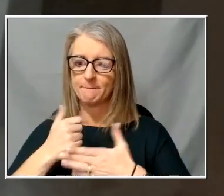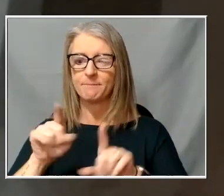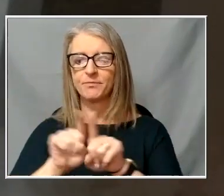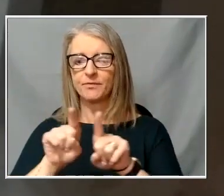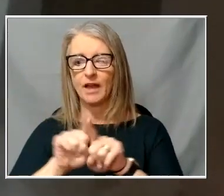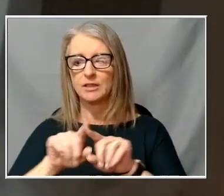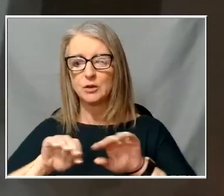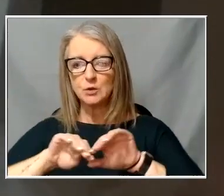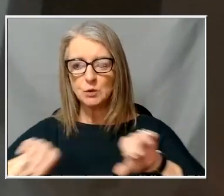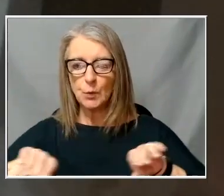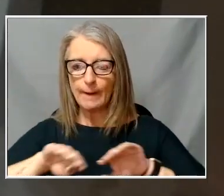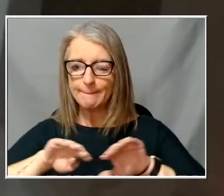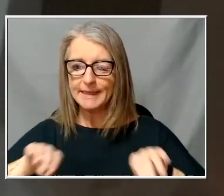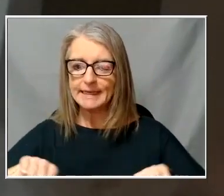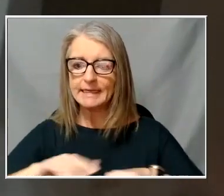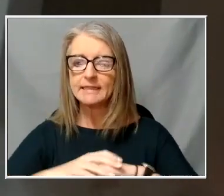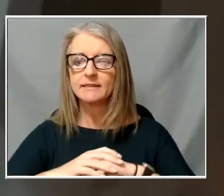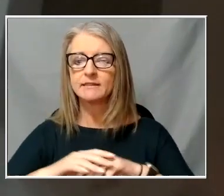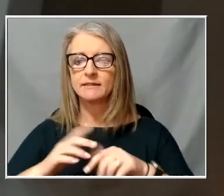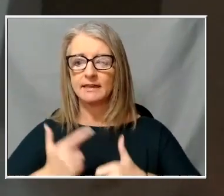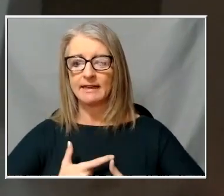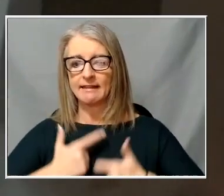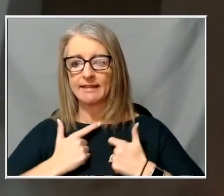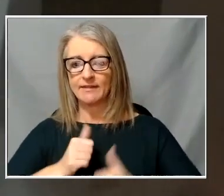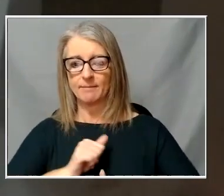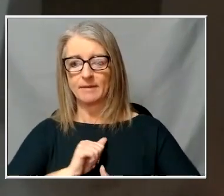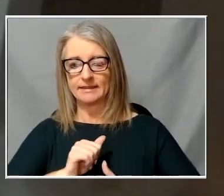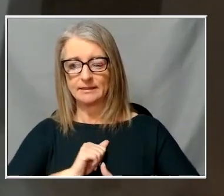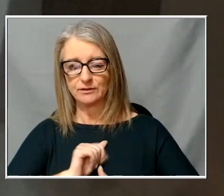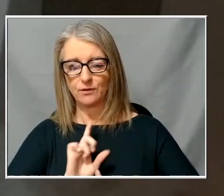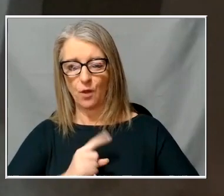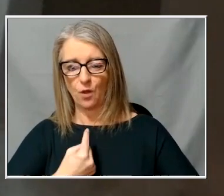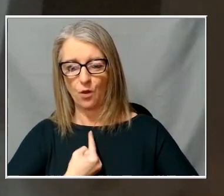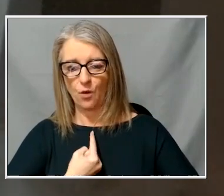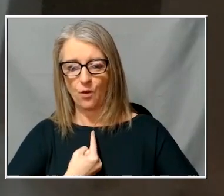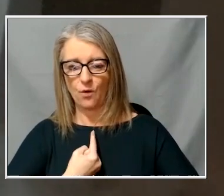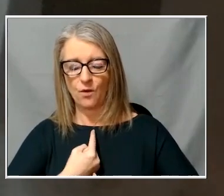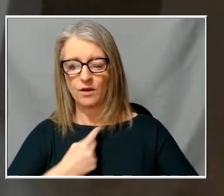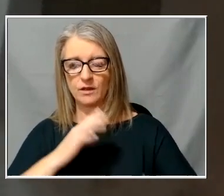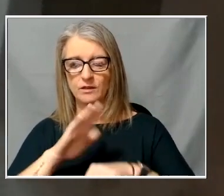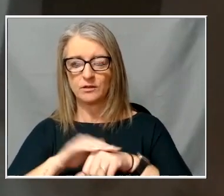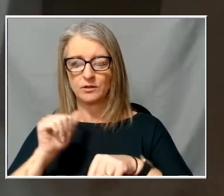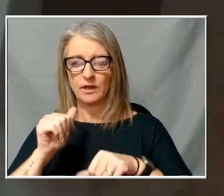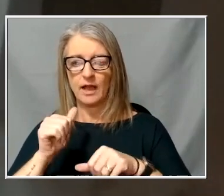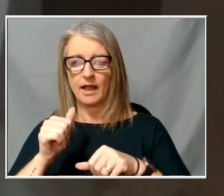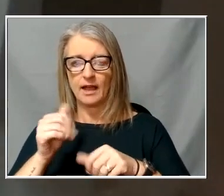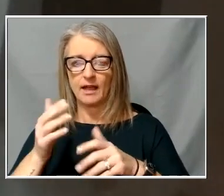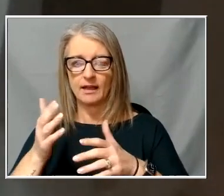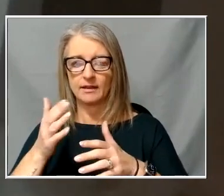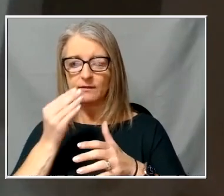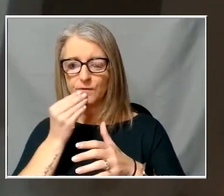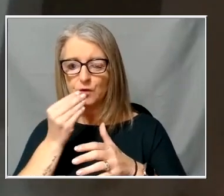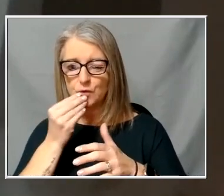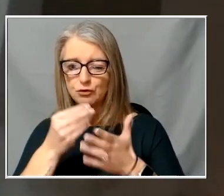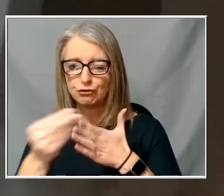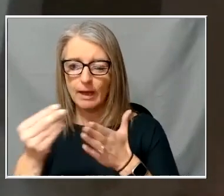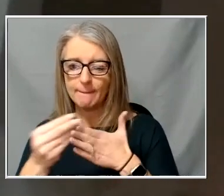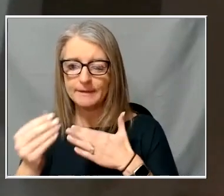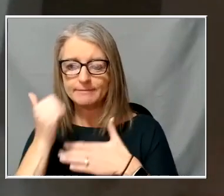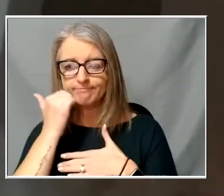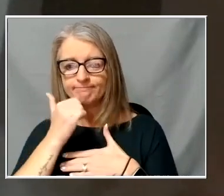do swimming, and living by myself, I, haul on all of my groceries and do all of